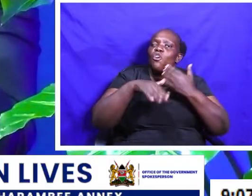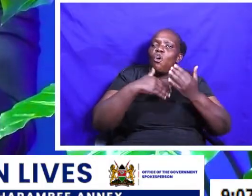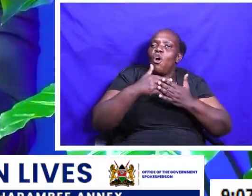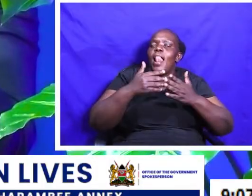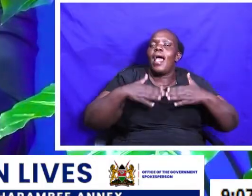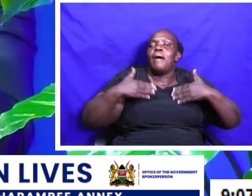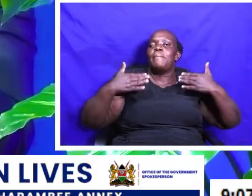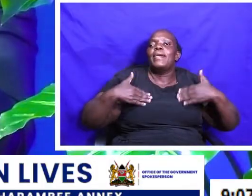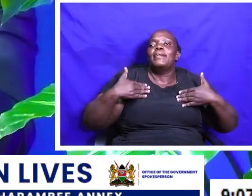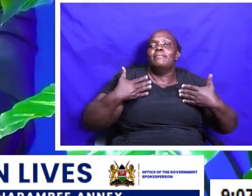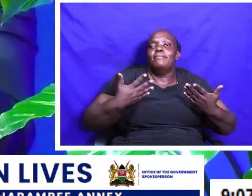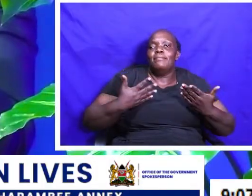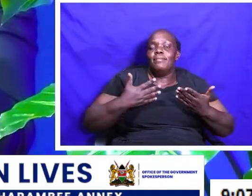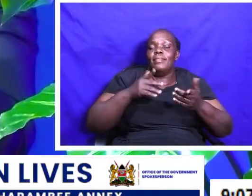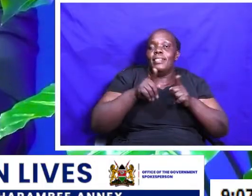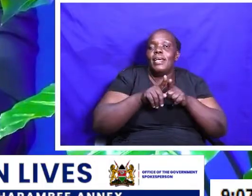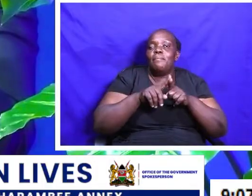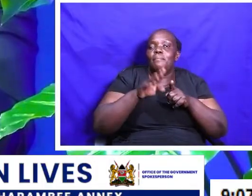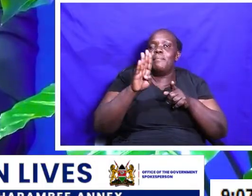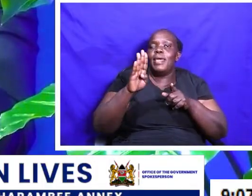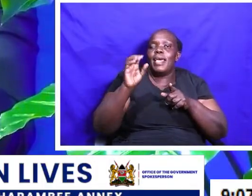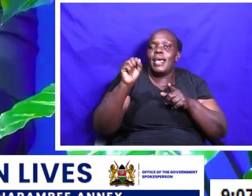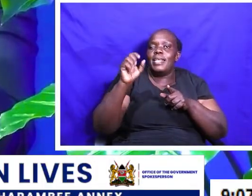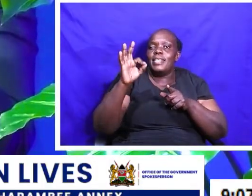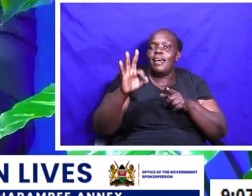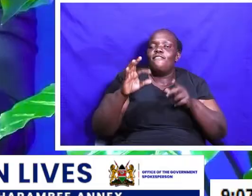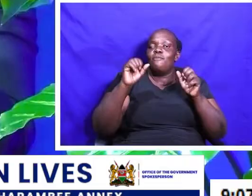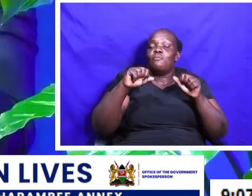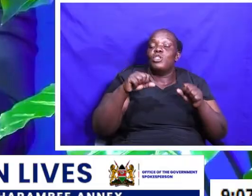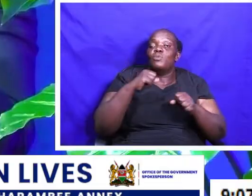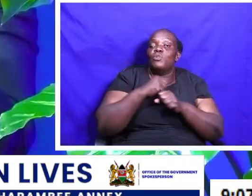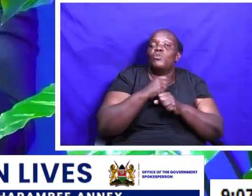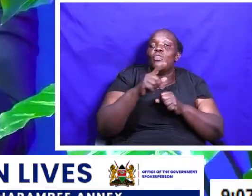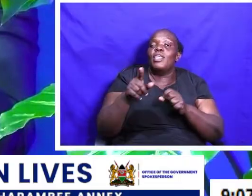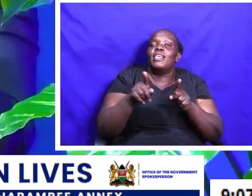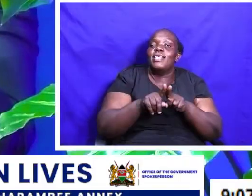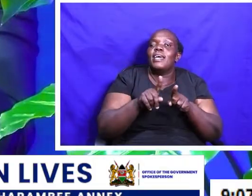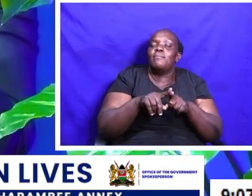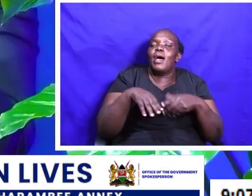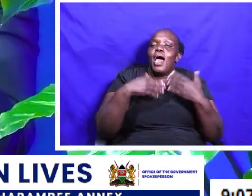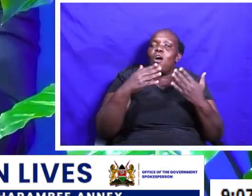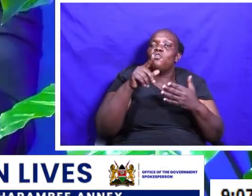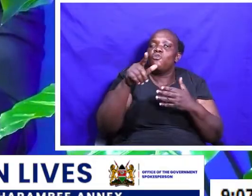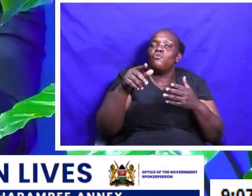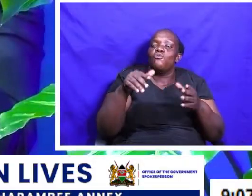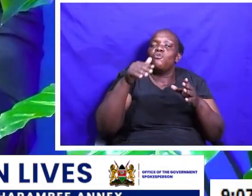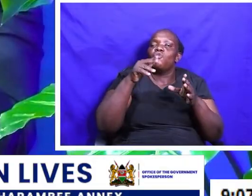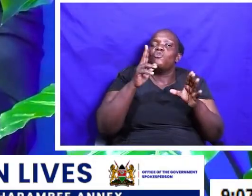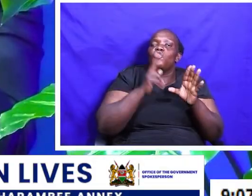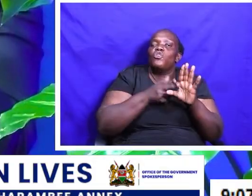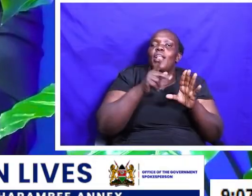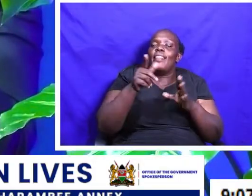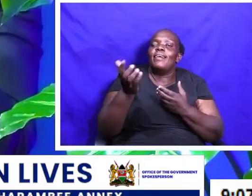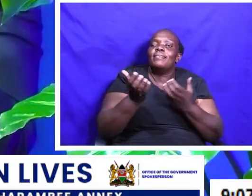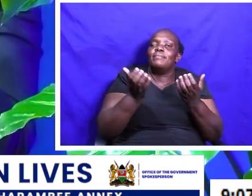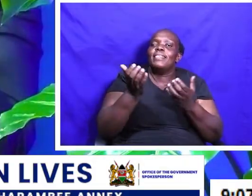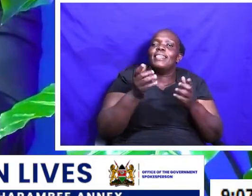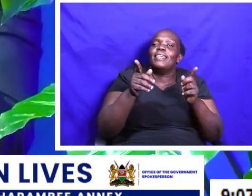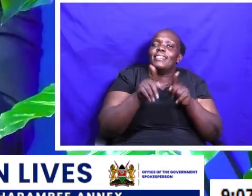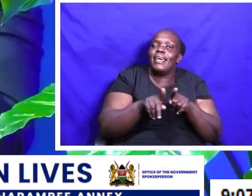are all happy, and BSF can actually do this. In terms of how do you enter into this,